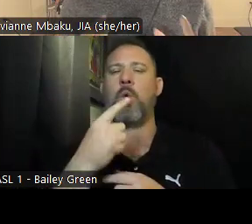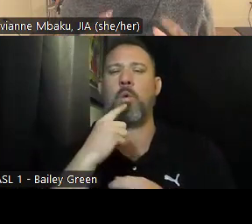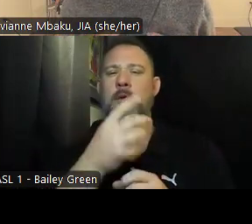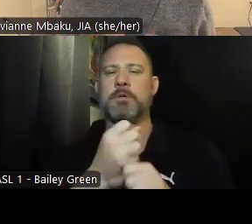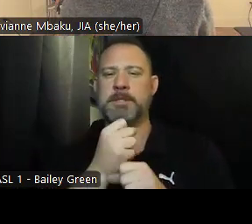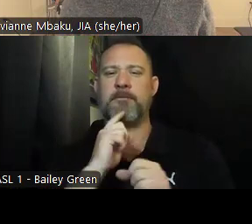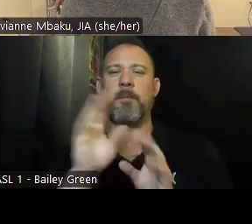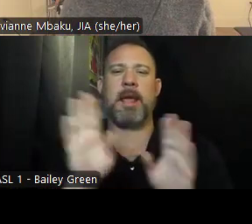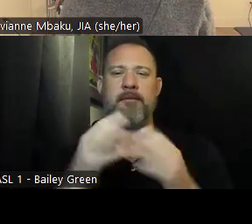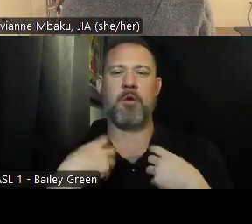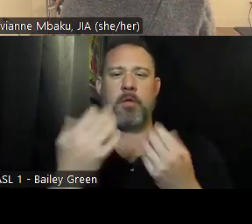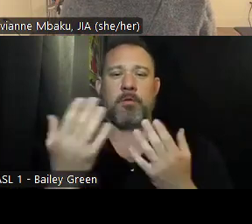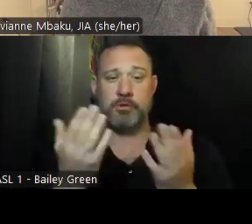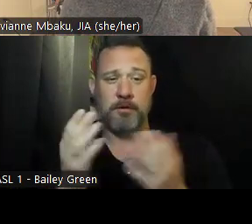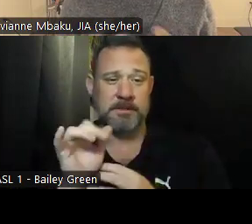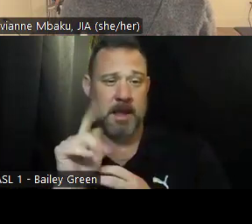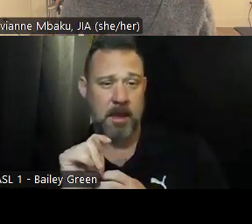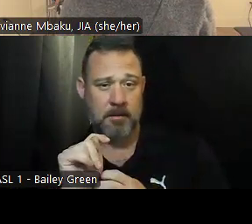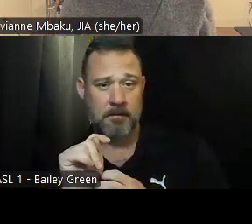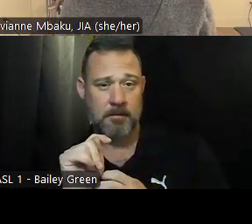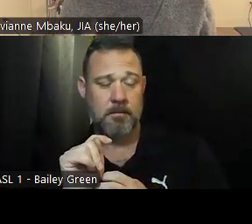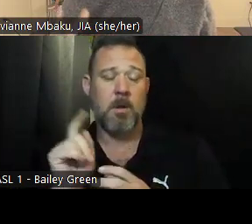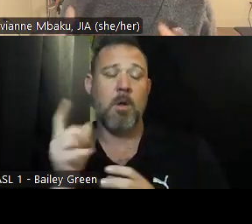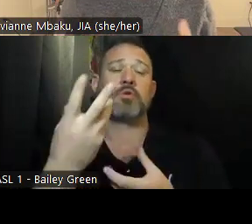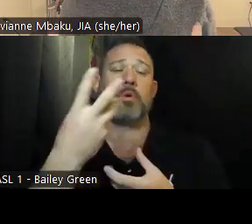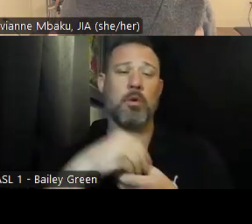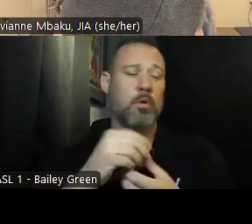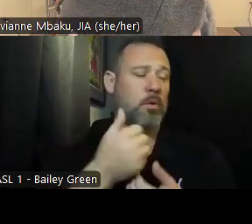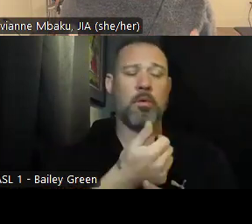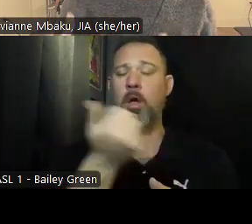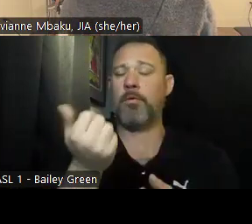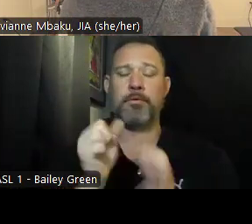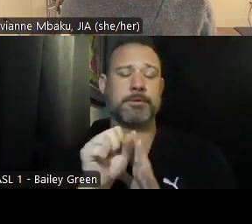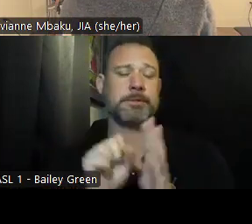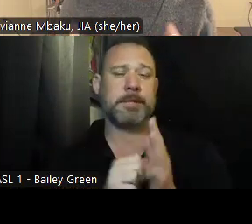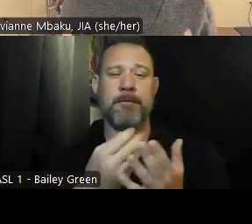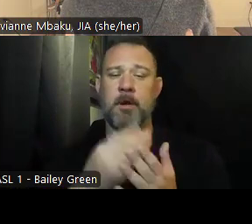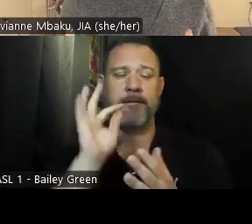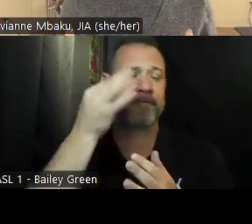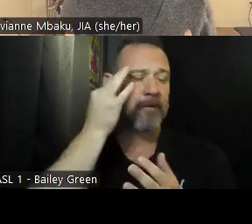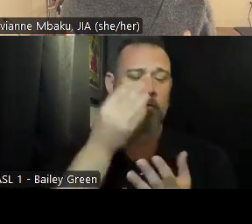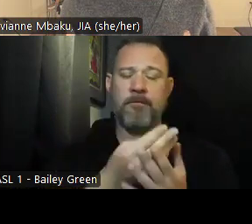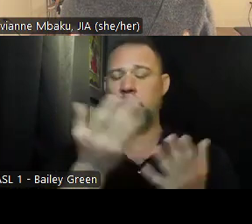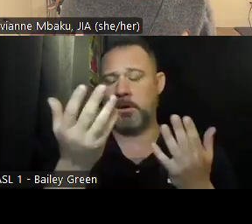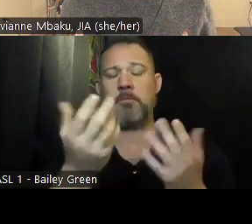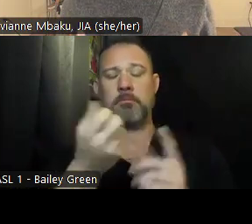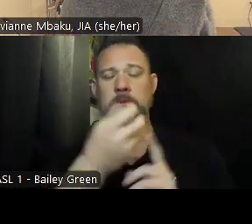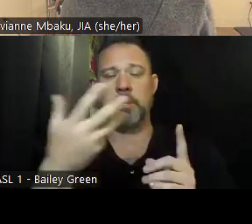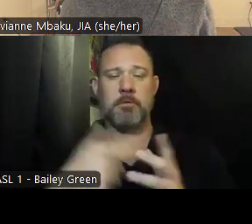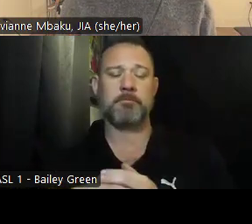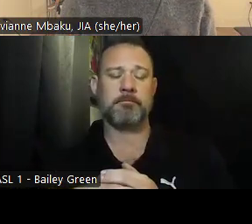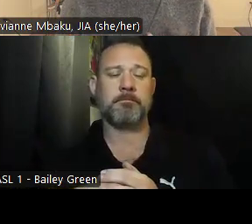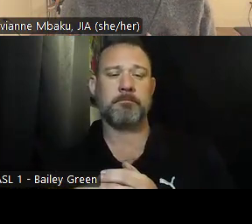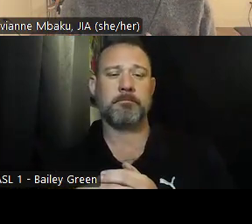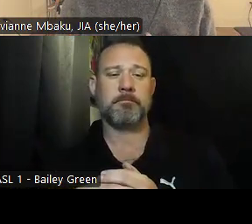the Behavioral Health Services Act, but it would also include any other state funding, federal funding, et cetera.